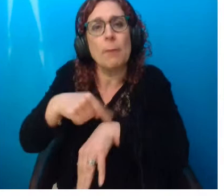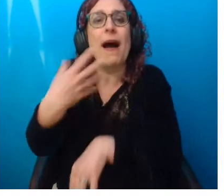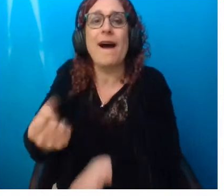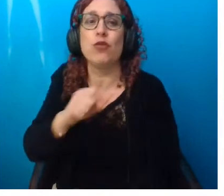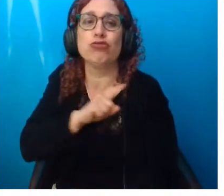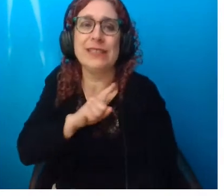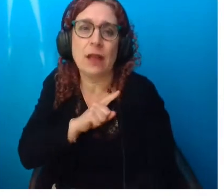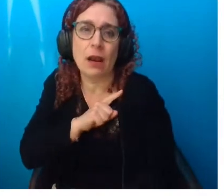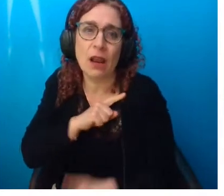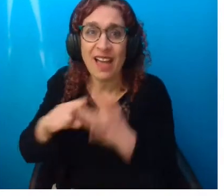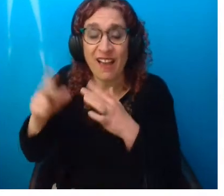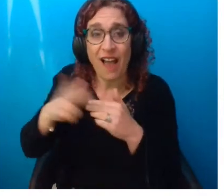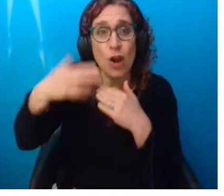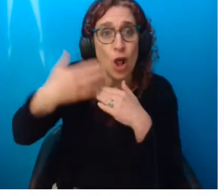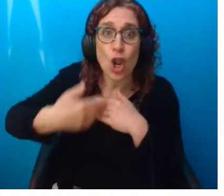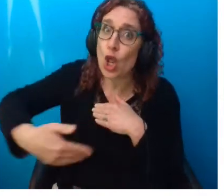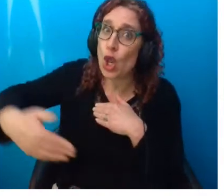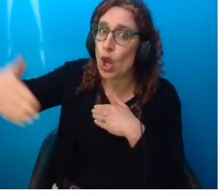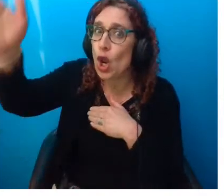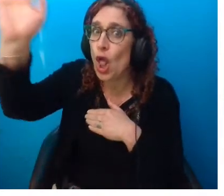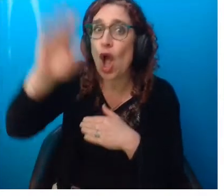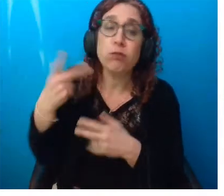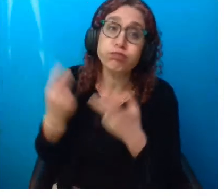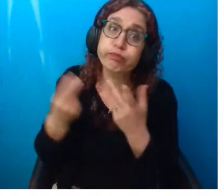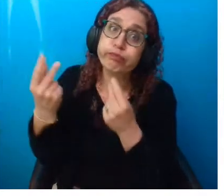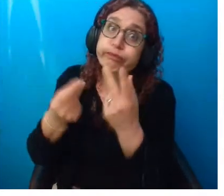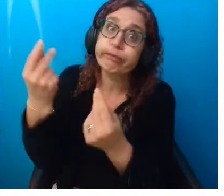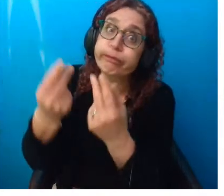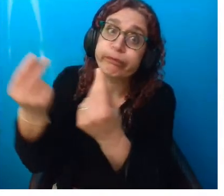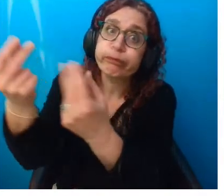systemic steroid for allergic rhinitis.